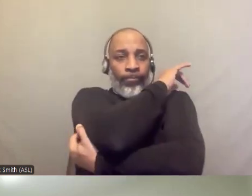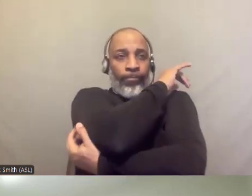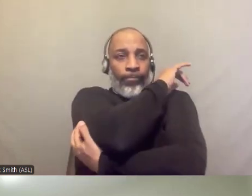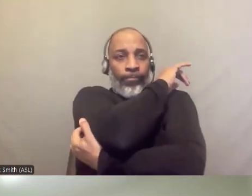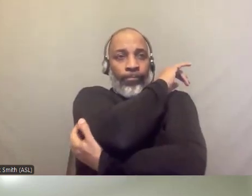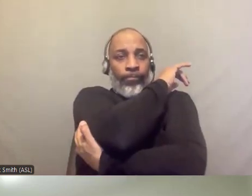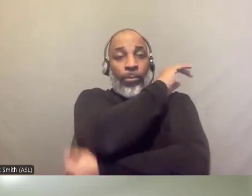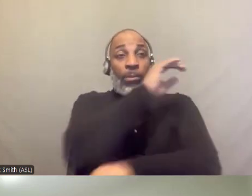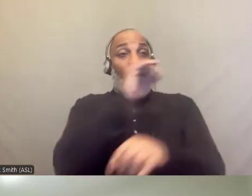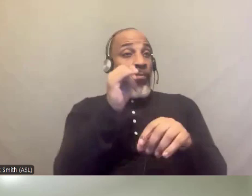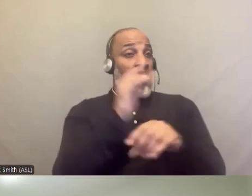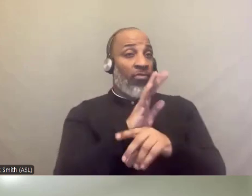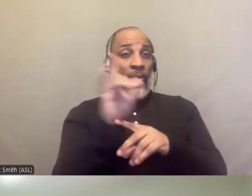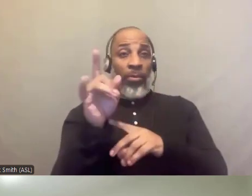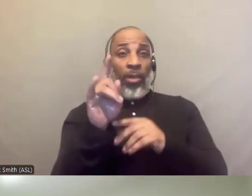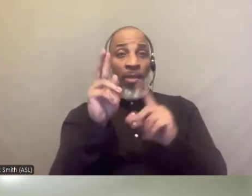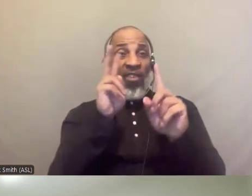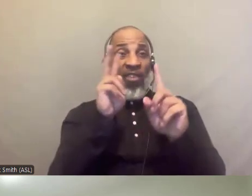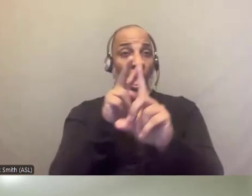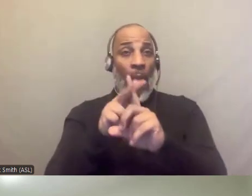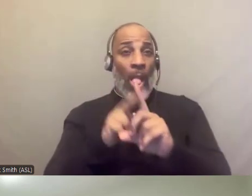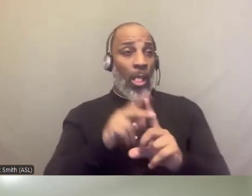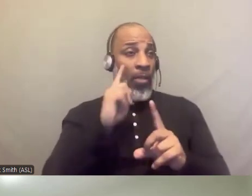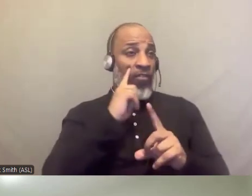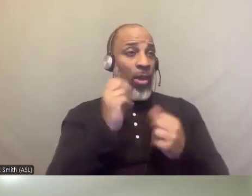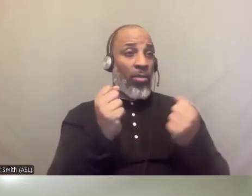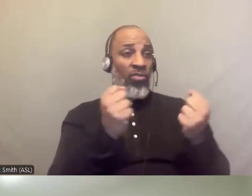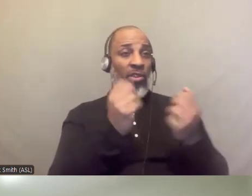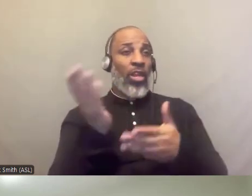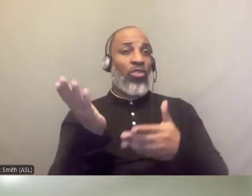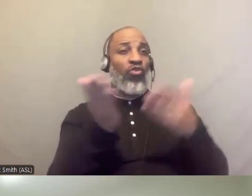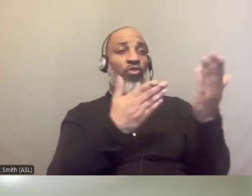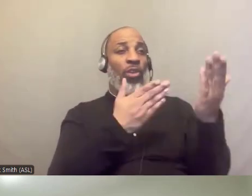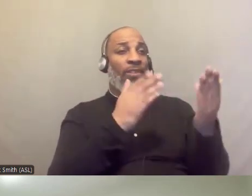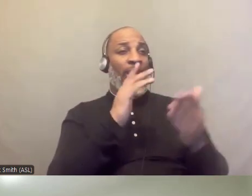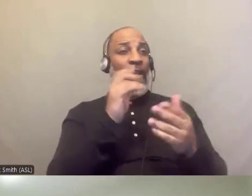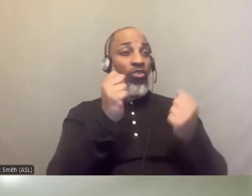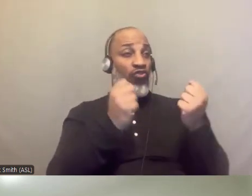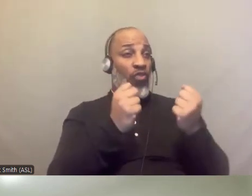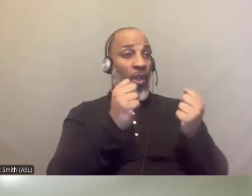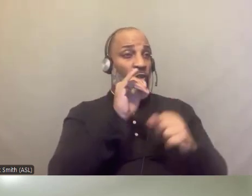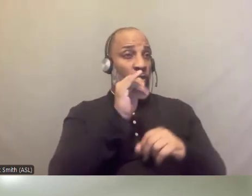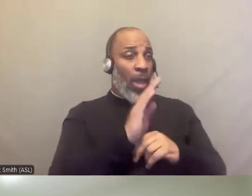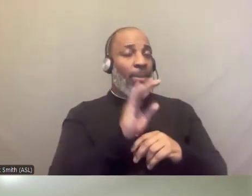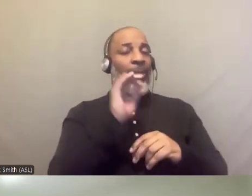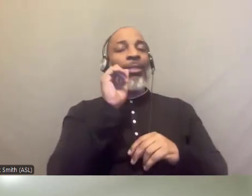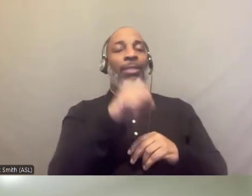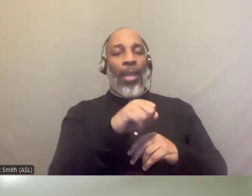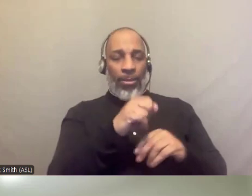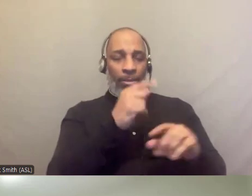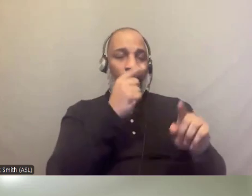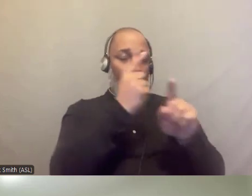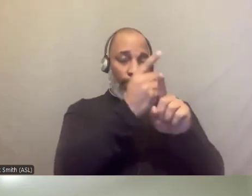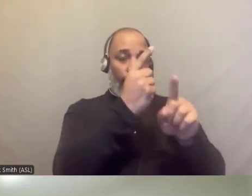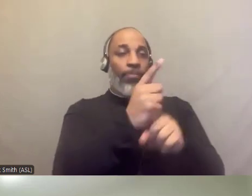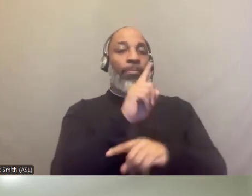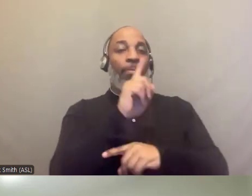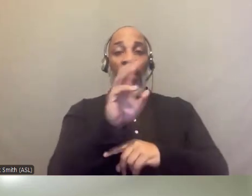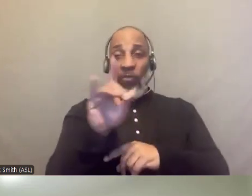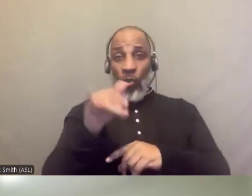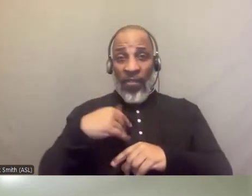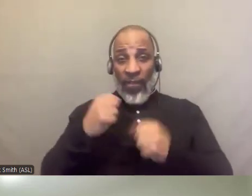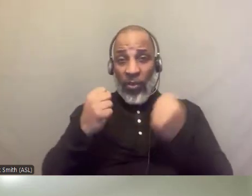If the job that you're applying to is for the delivery driver job, absolutely an employer can ask this